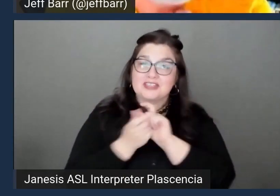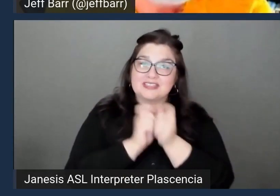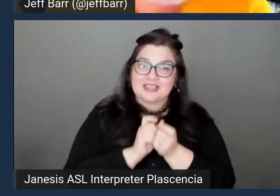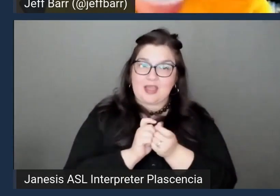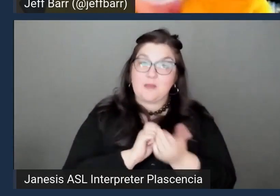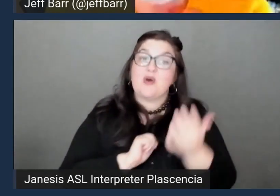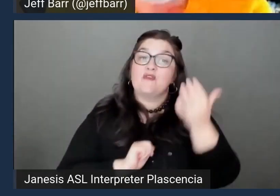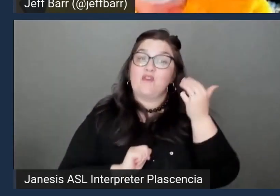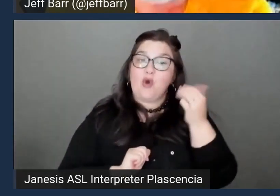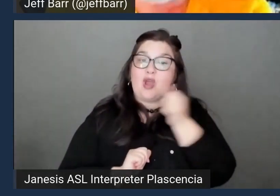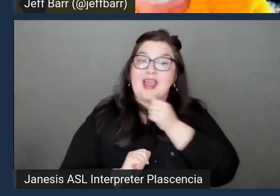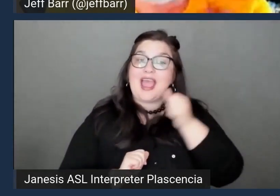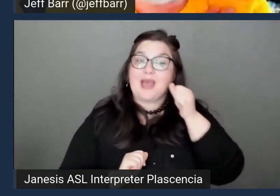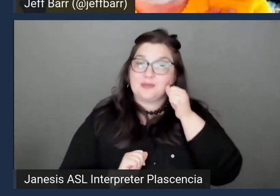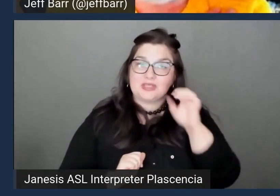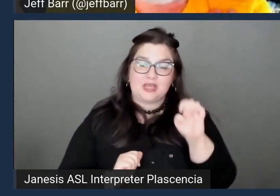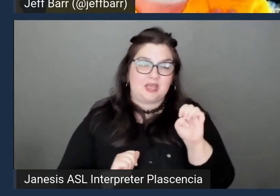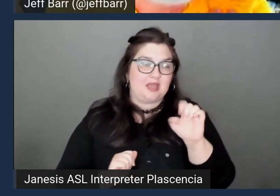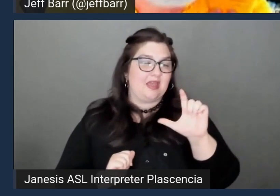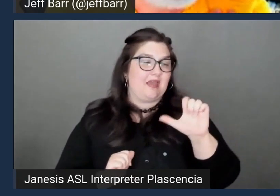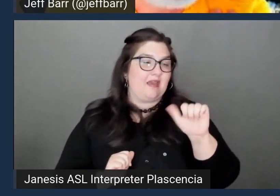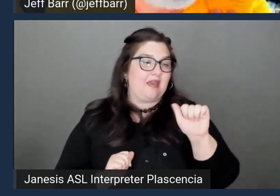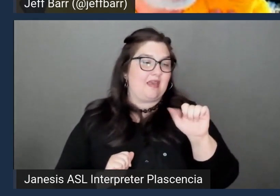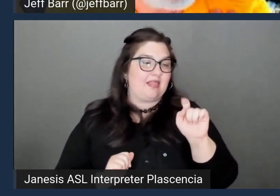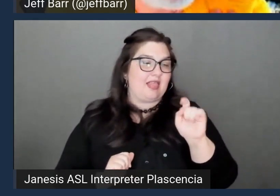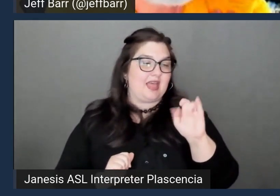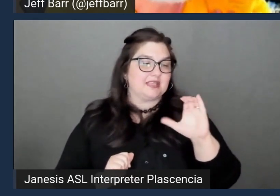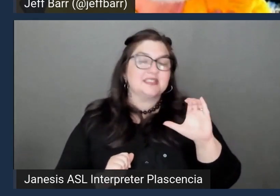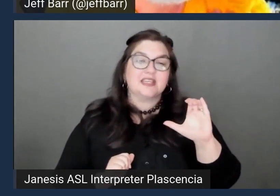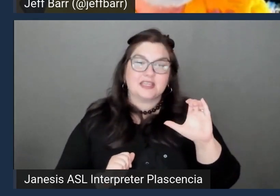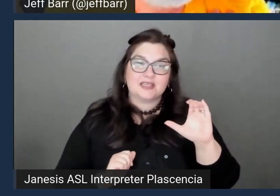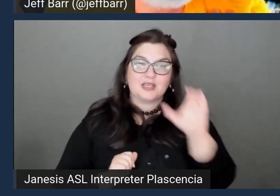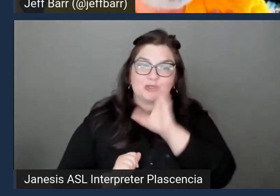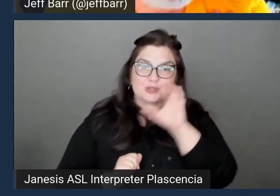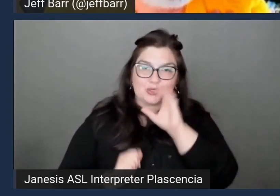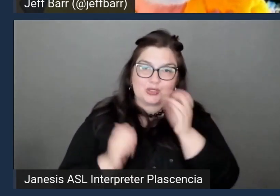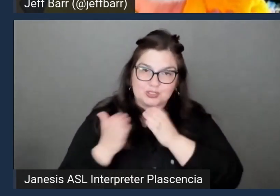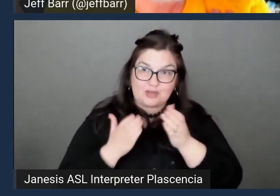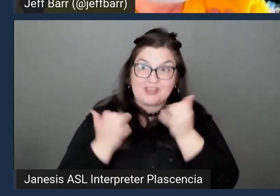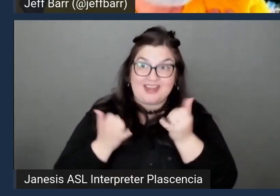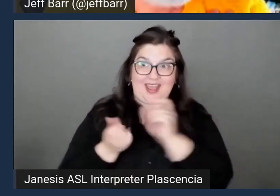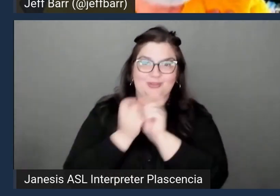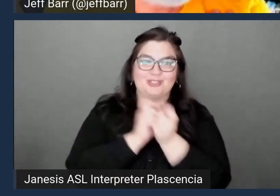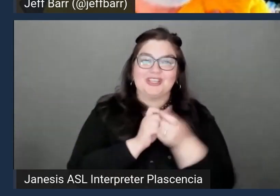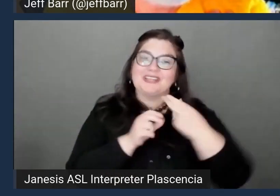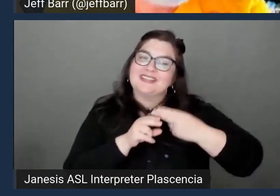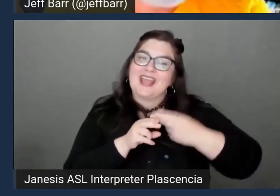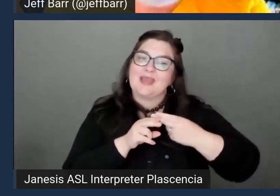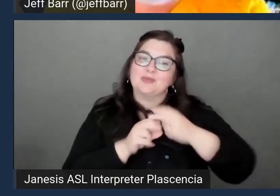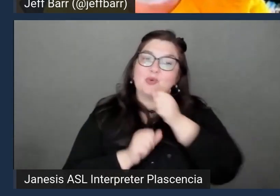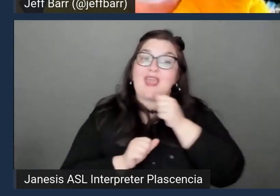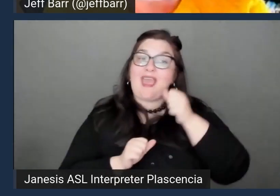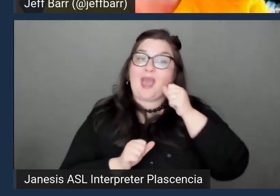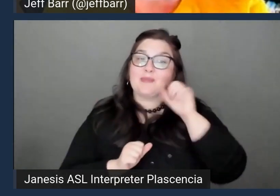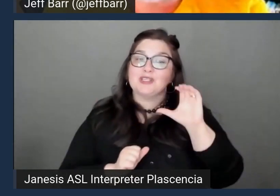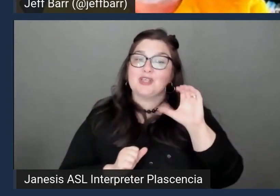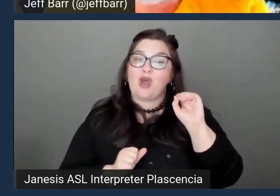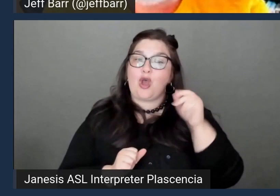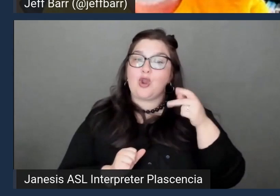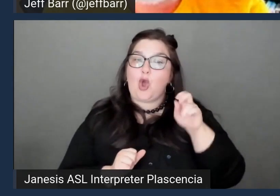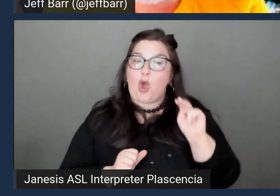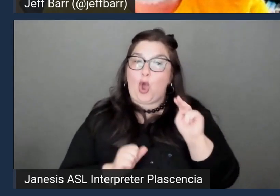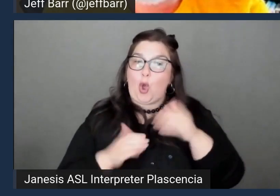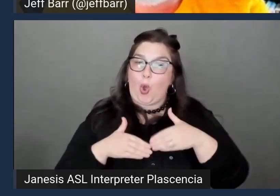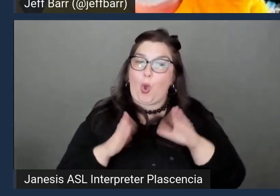Amazon Elasticsearch service to the Amazon OpenSearch service. And we launched a brand